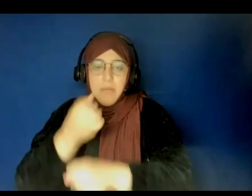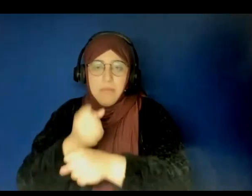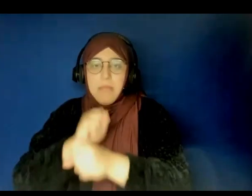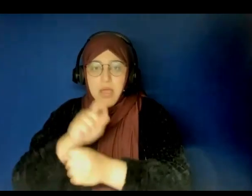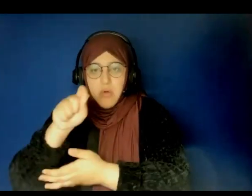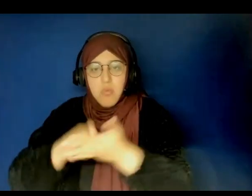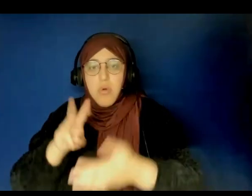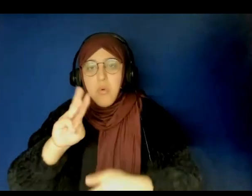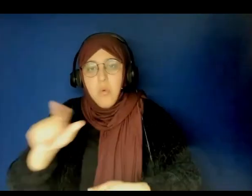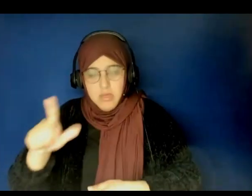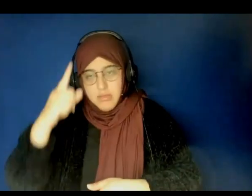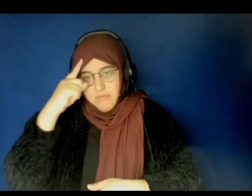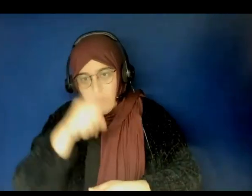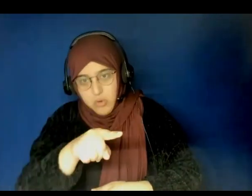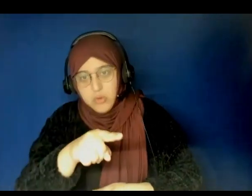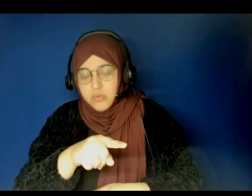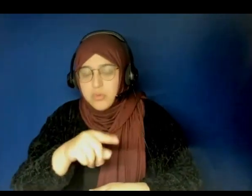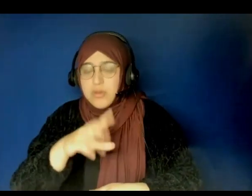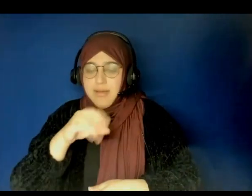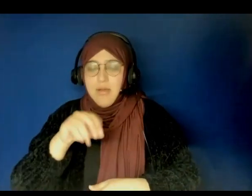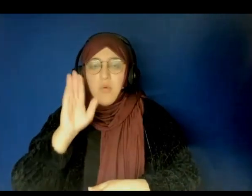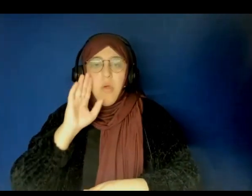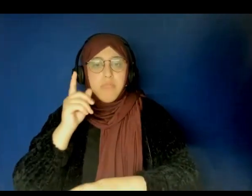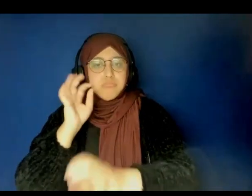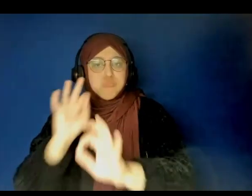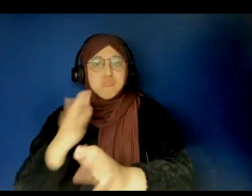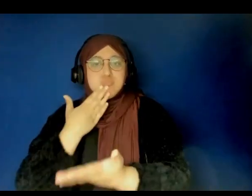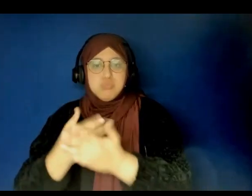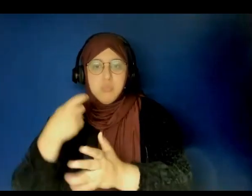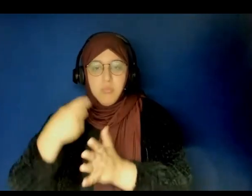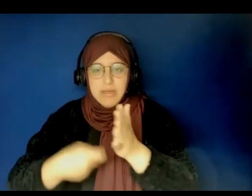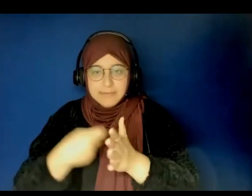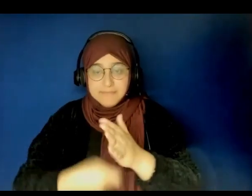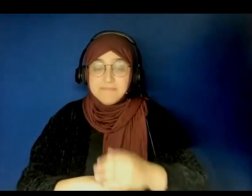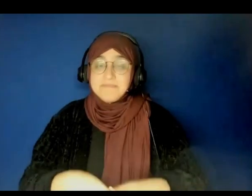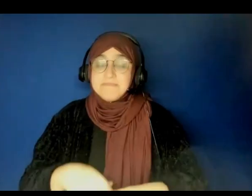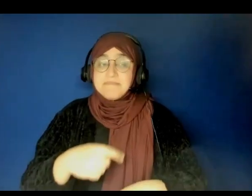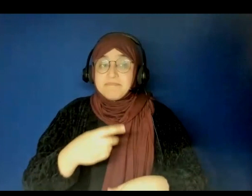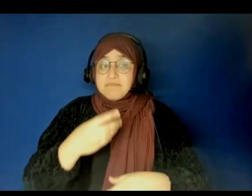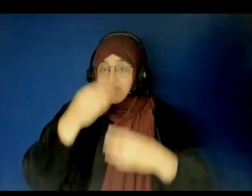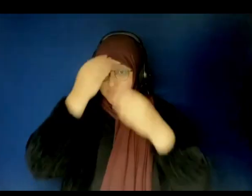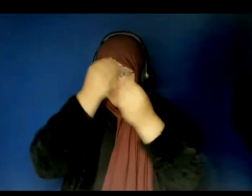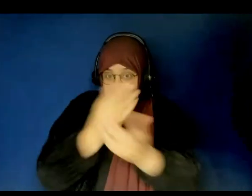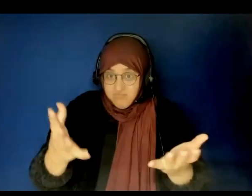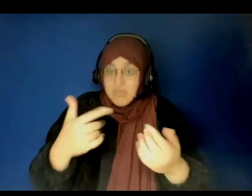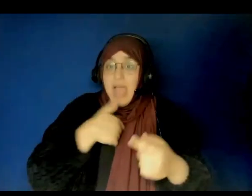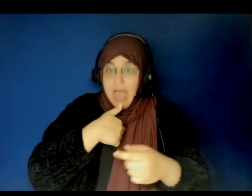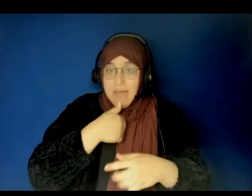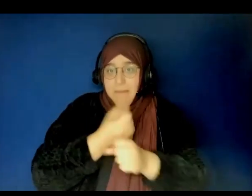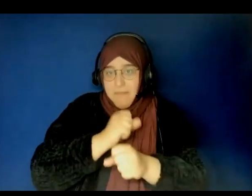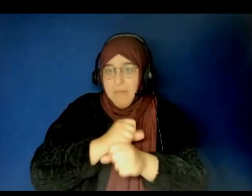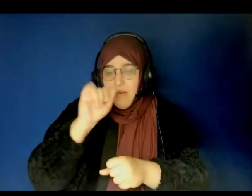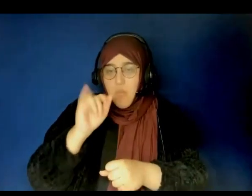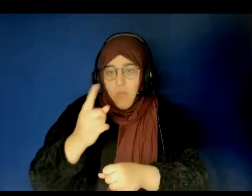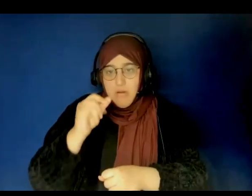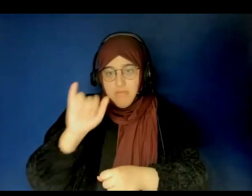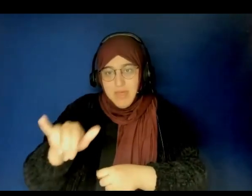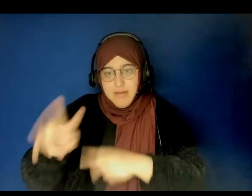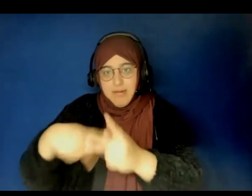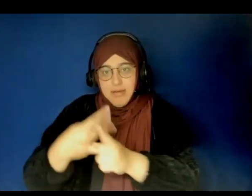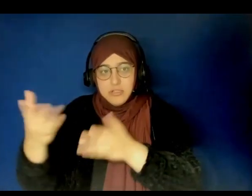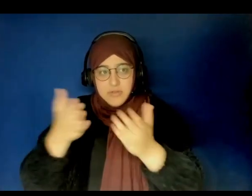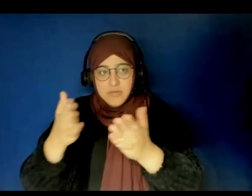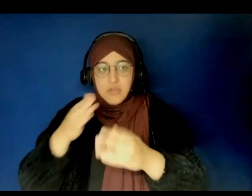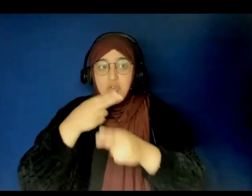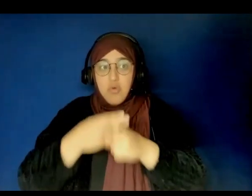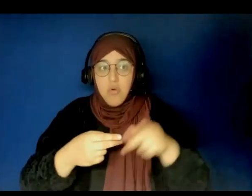and reasonably priced. Now, full disclosure, I helped create one of these services called My Wasiya. And so you log onto